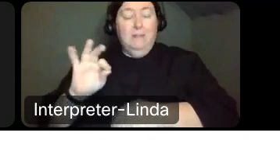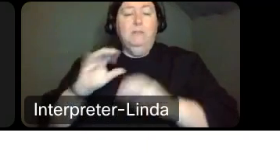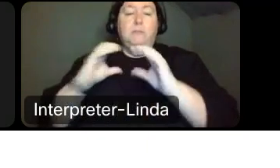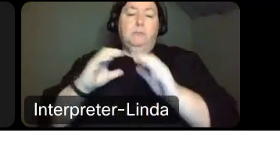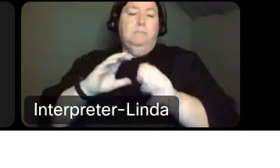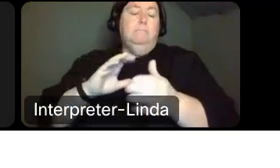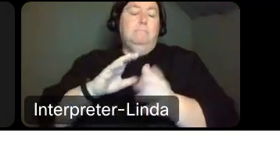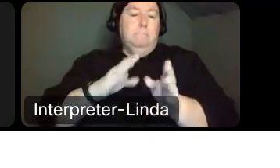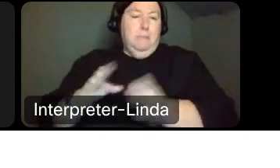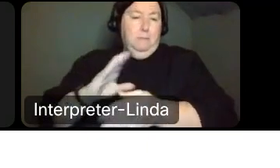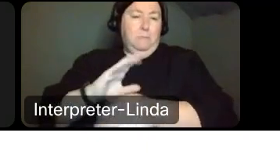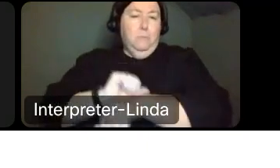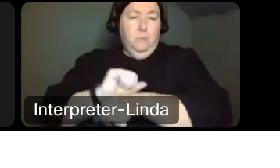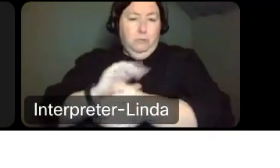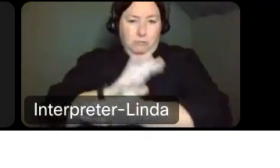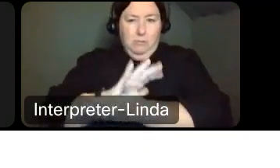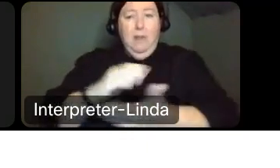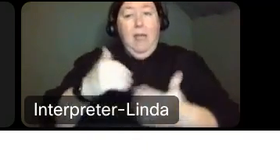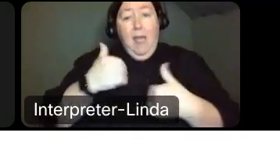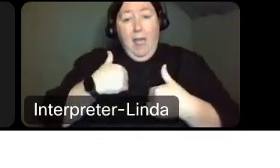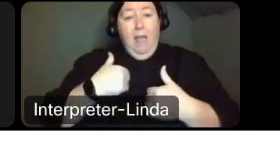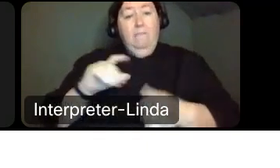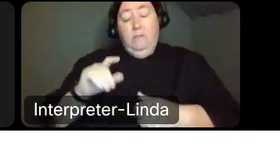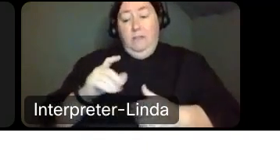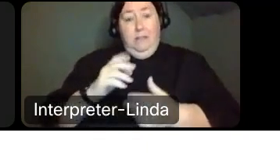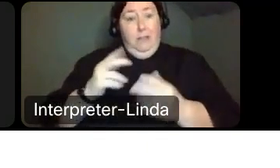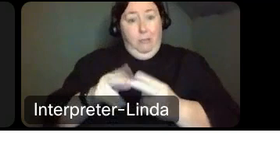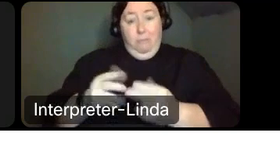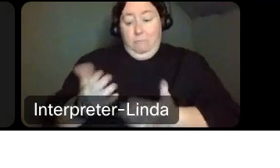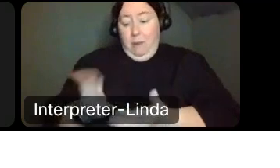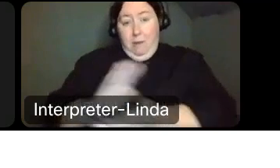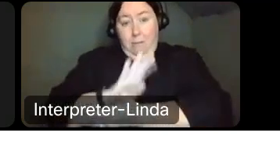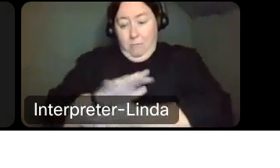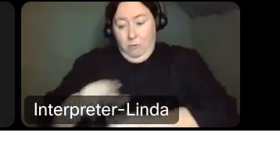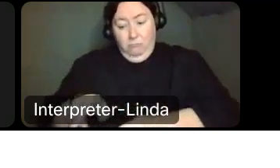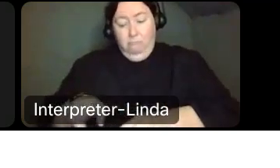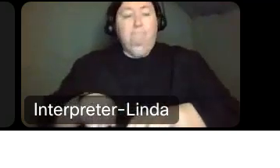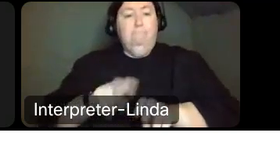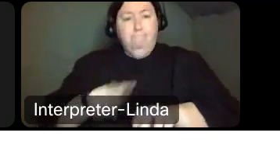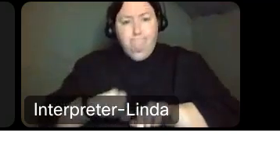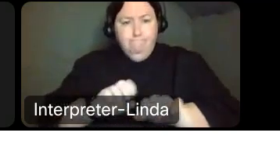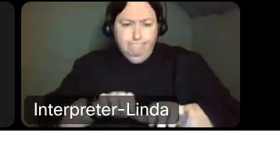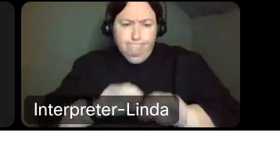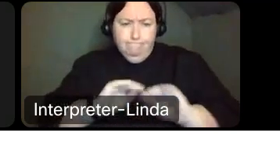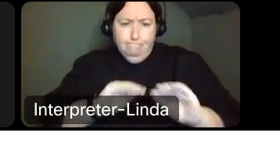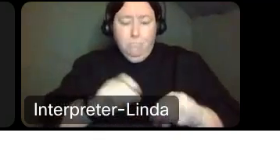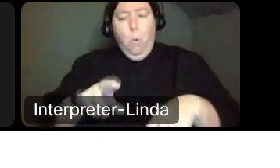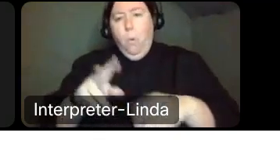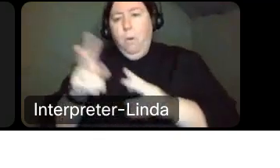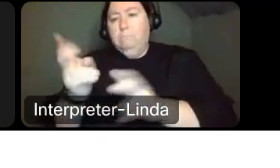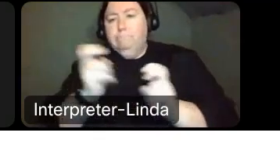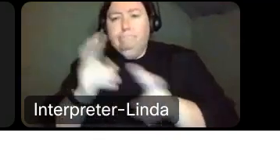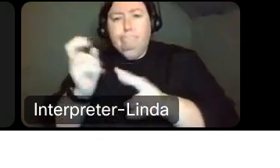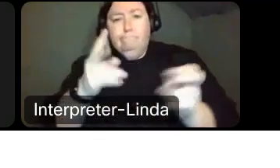those, have those tools near you to enter these data. We ask about communication access support personnel at school, other